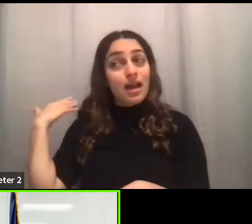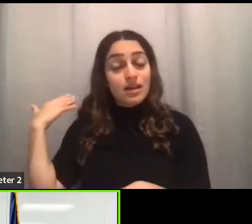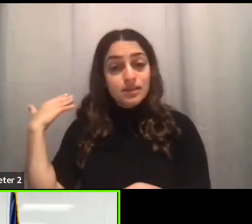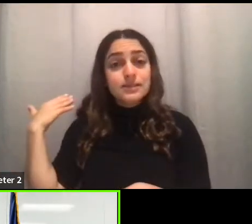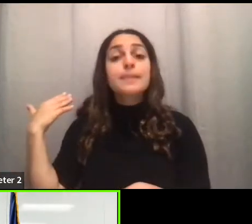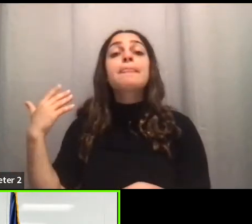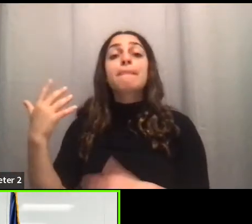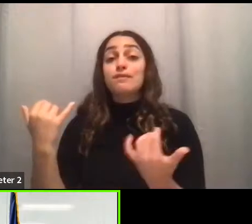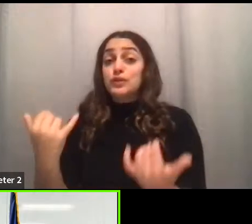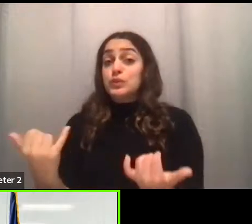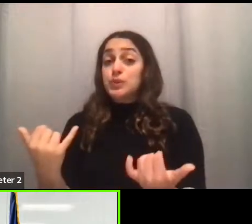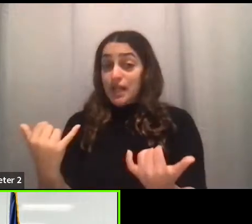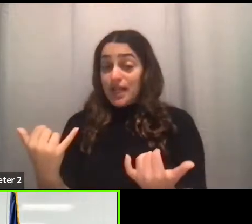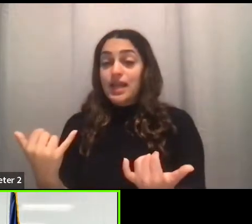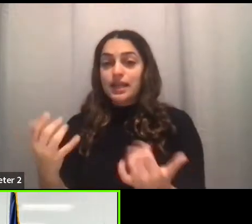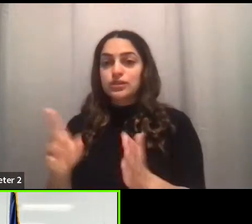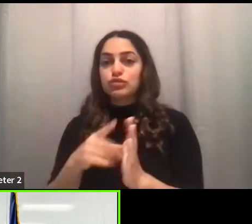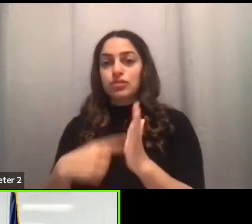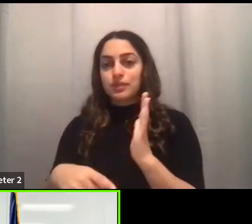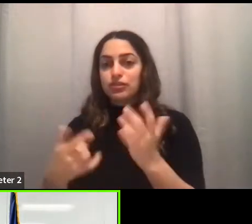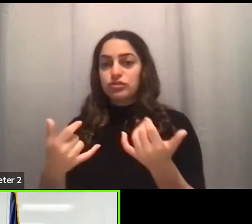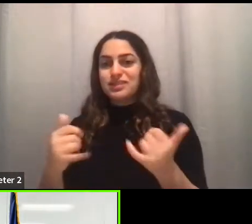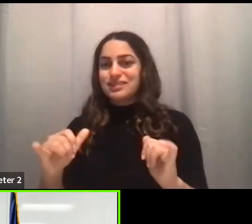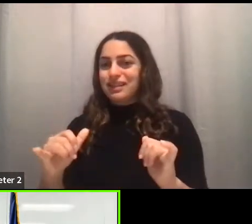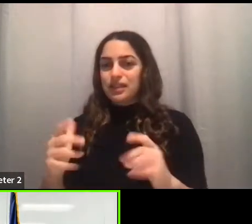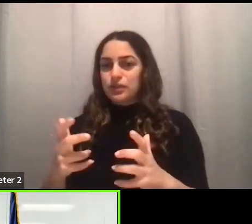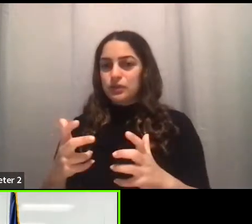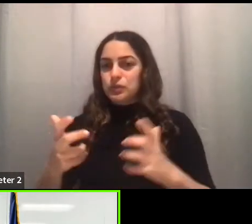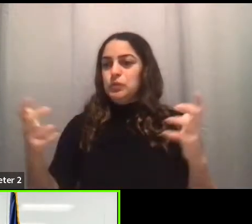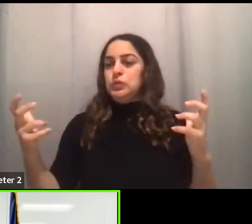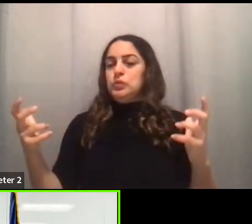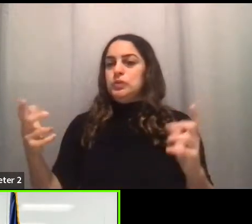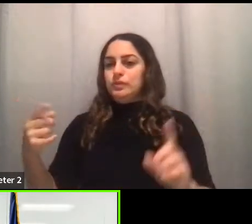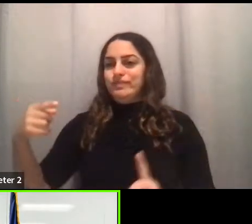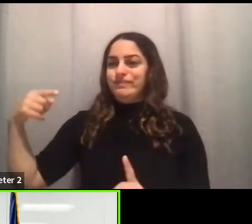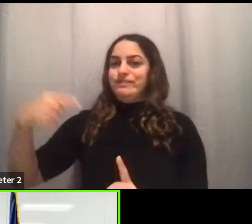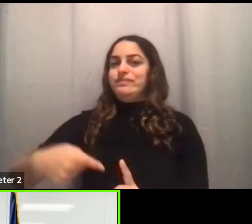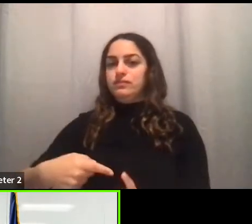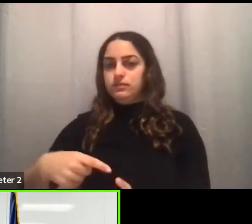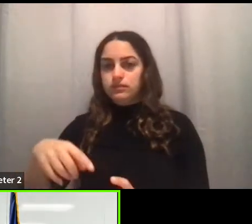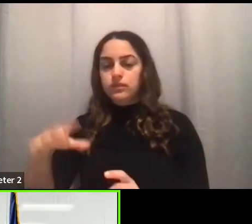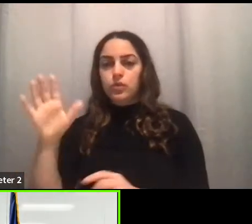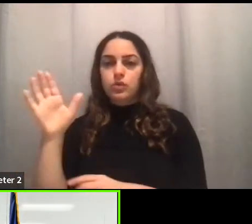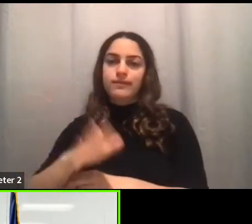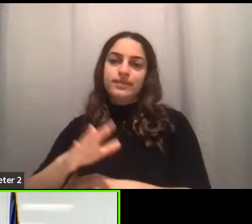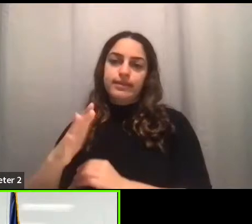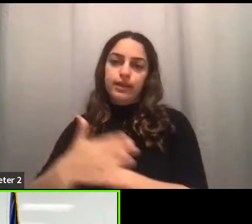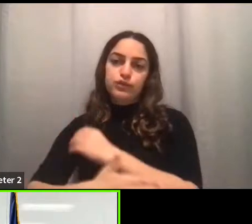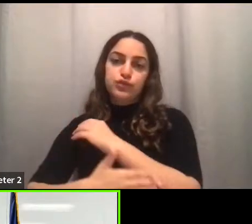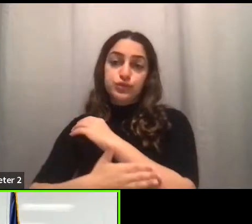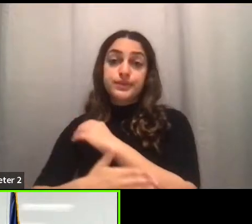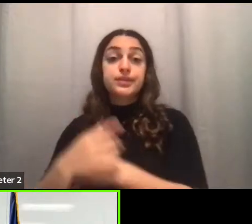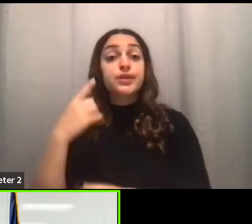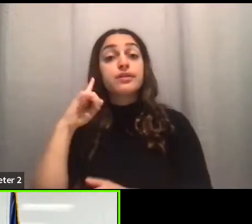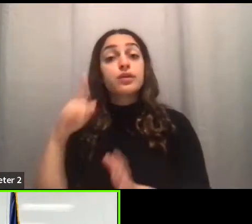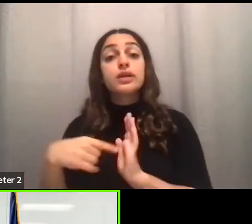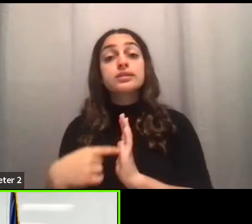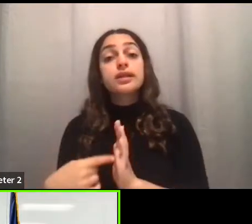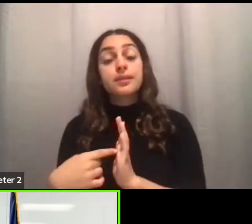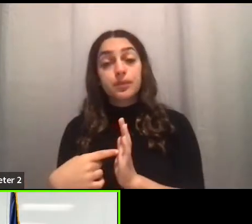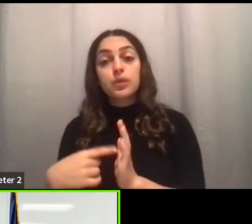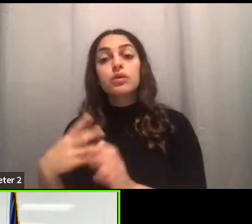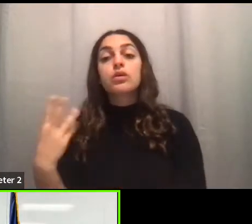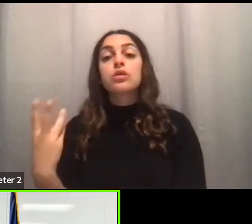today discrimination remains far too pervasive across the country for example the